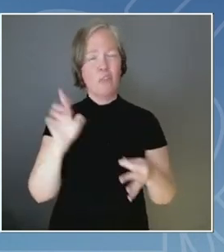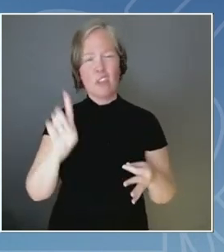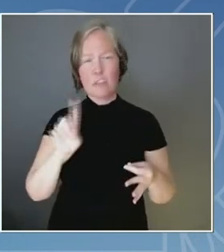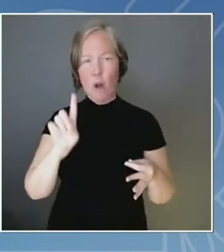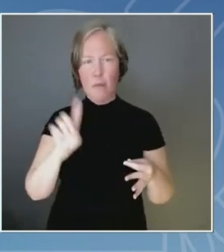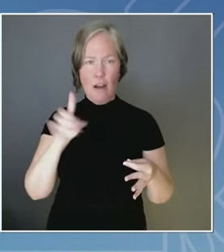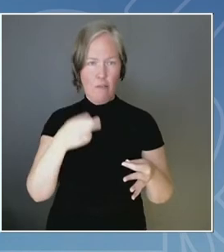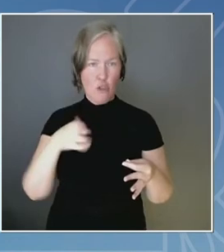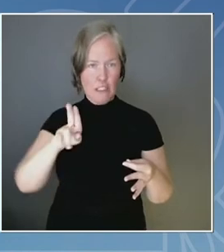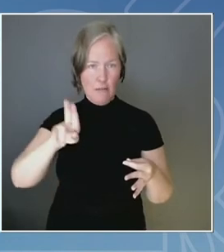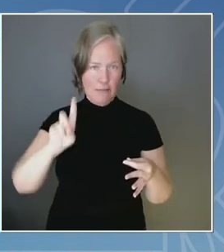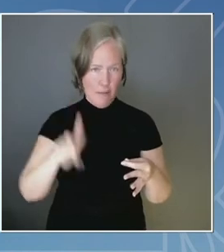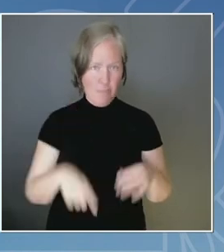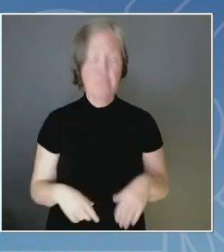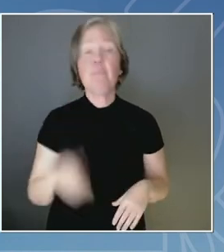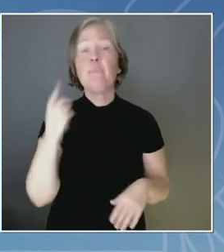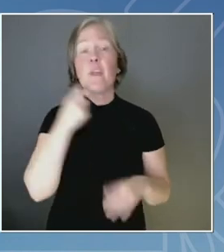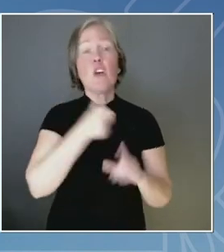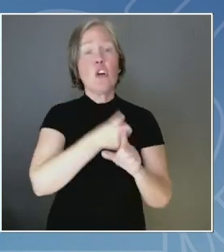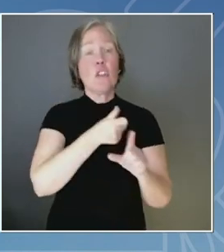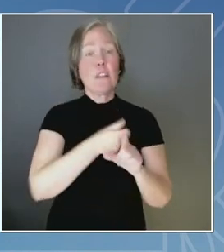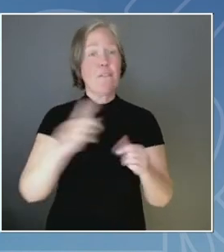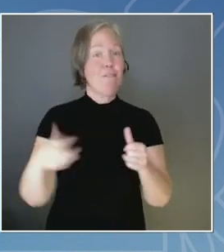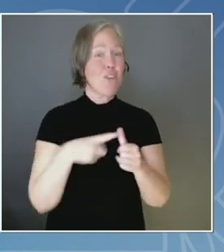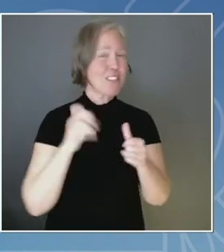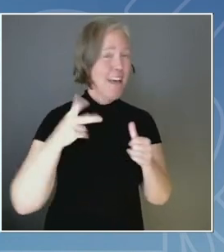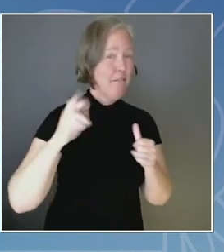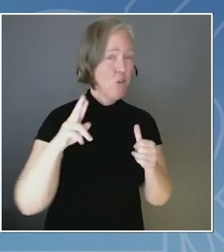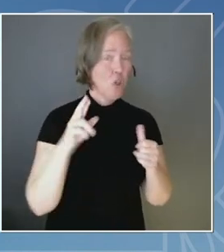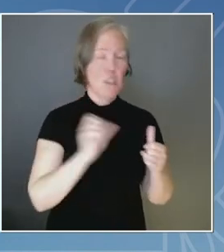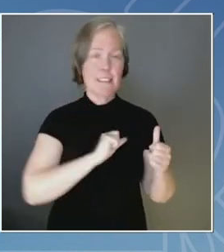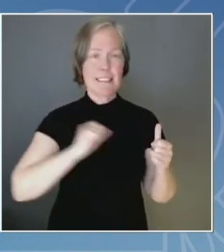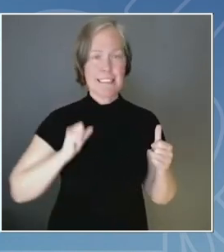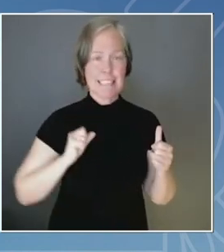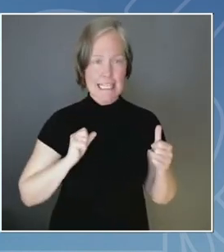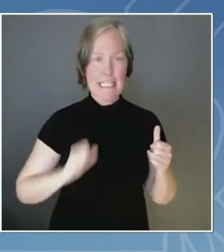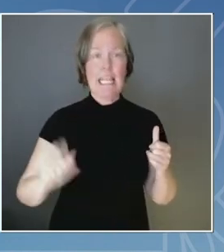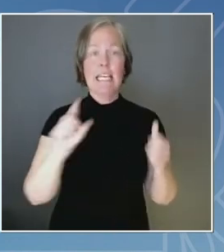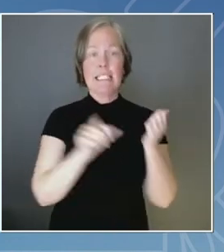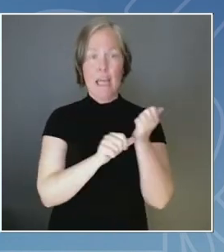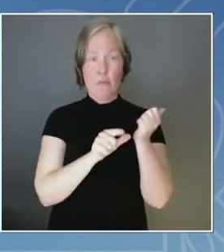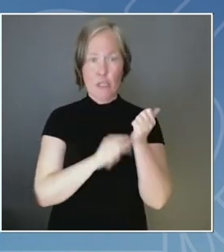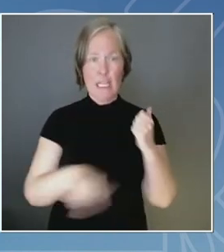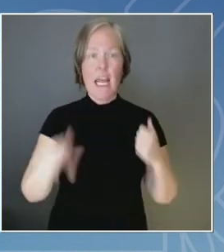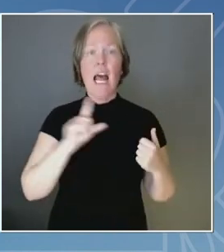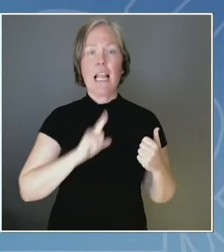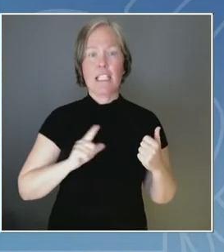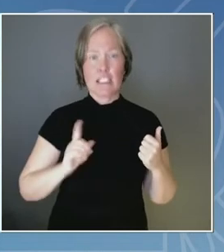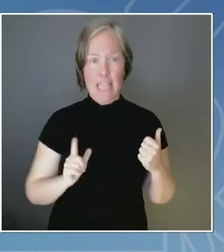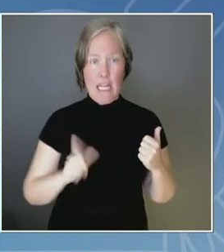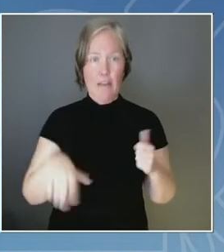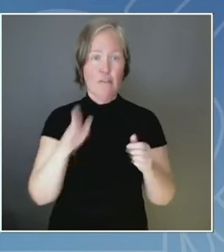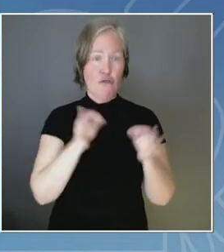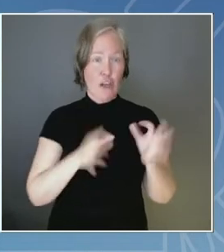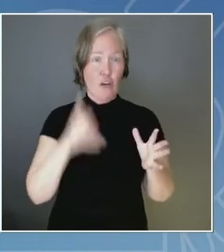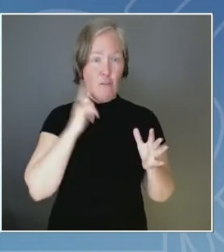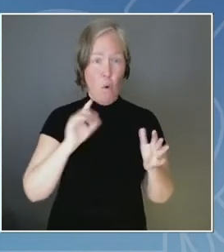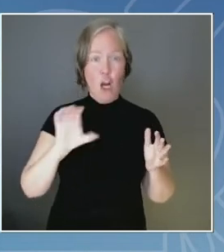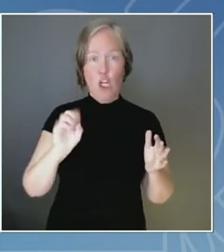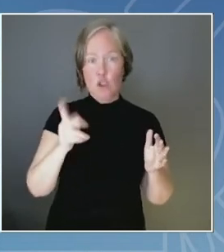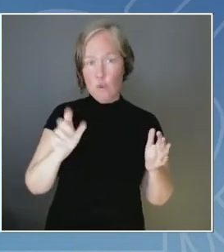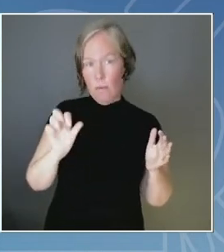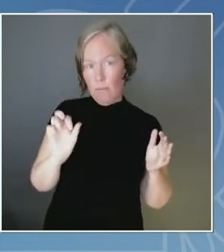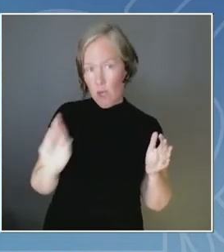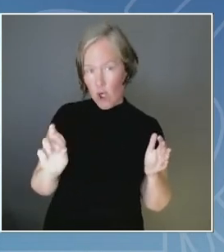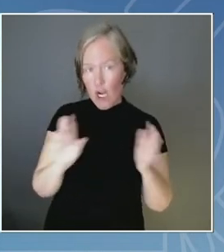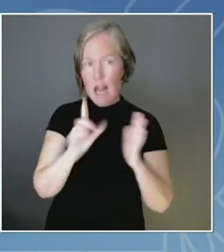and she was the first ever Senate Deputy Legislative Director at the Consumer Financial Protection Bureau. The